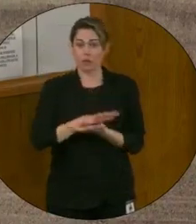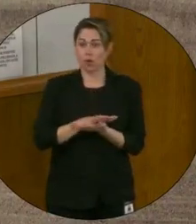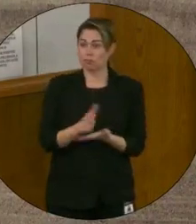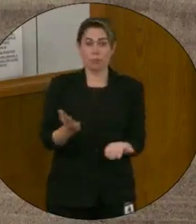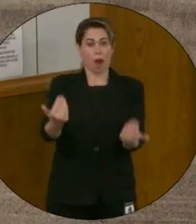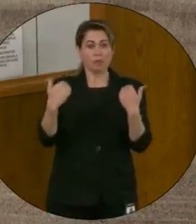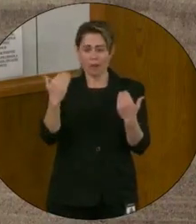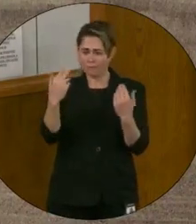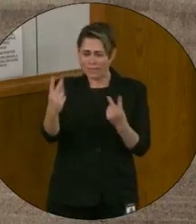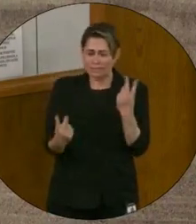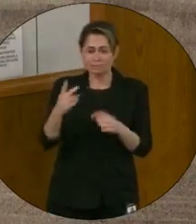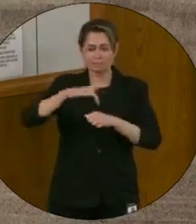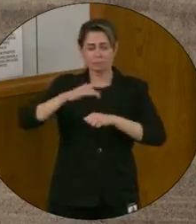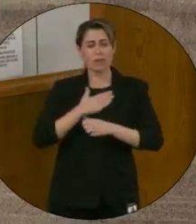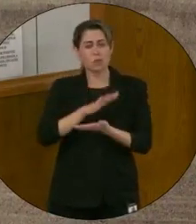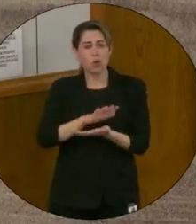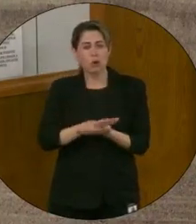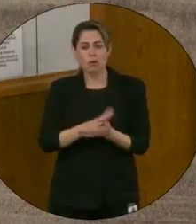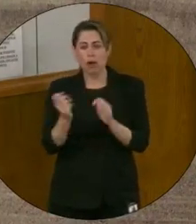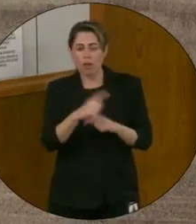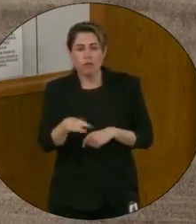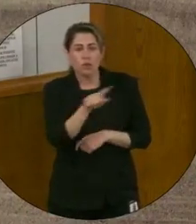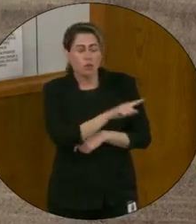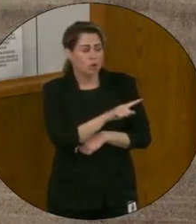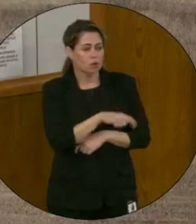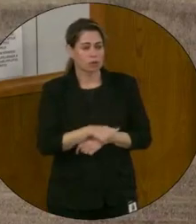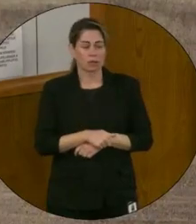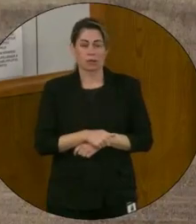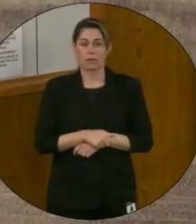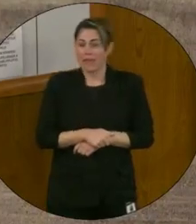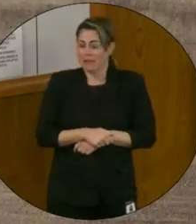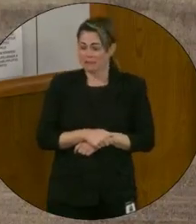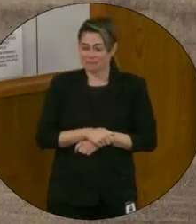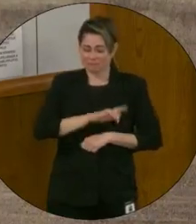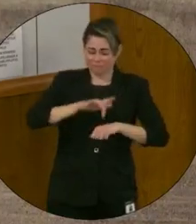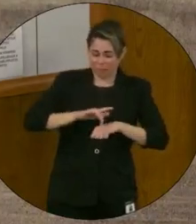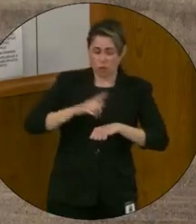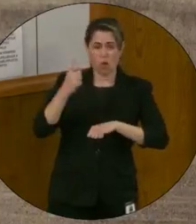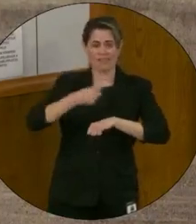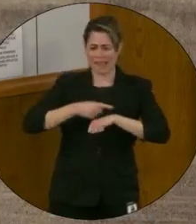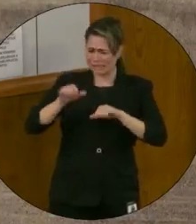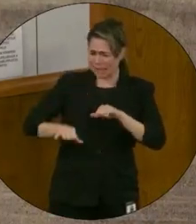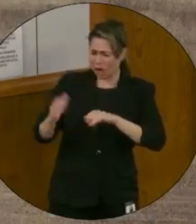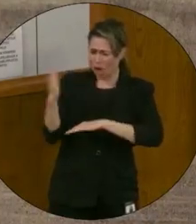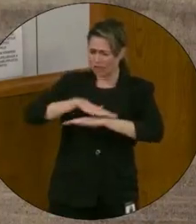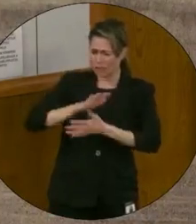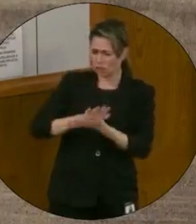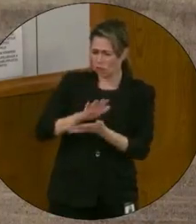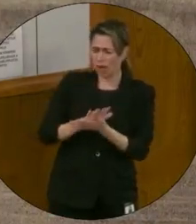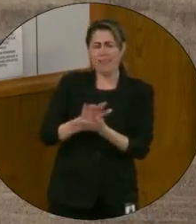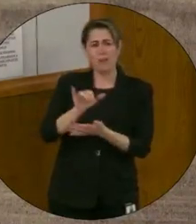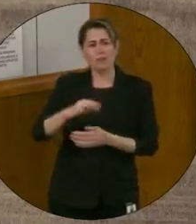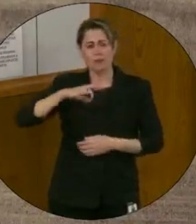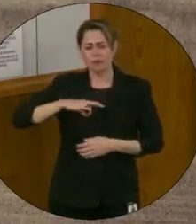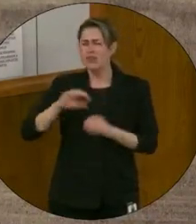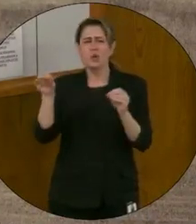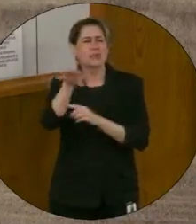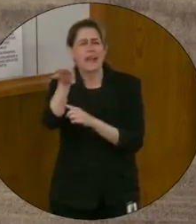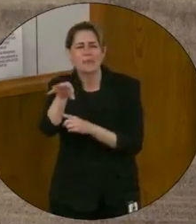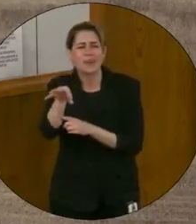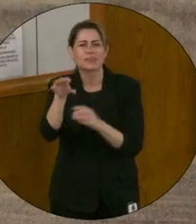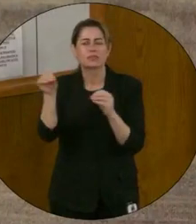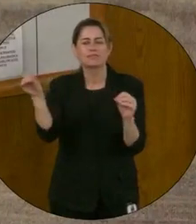on. All of you. I think a day in a school would do you a world of good. No cameras, no dog and pony